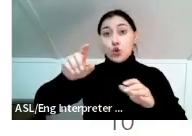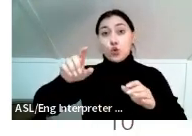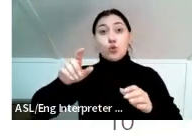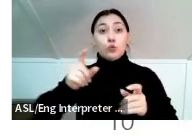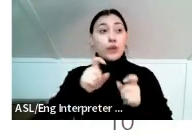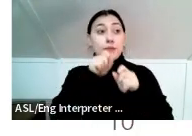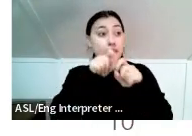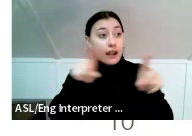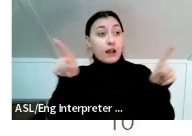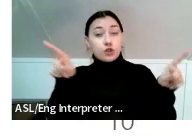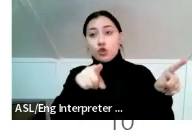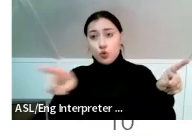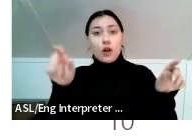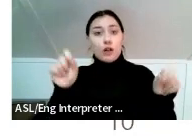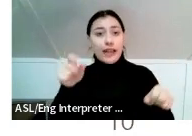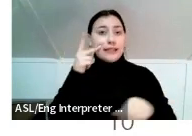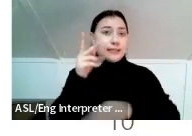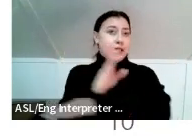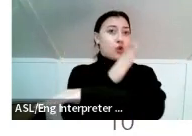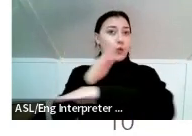from the minimum to the maximum.